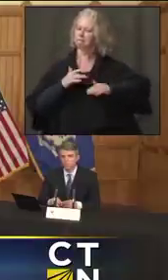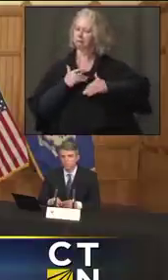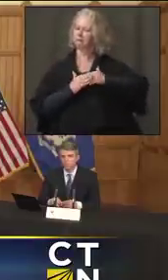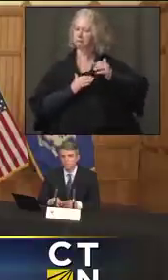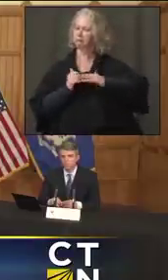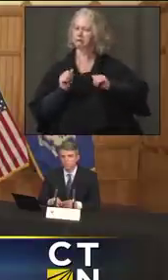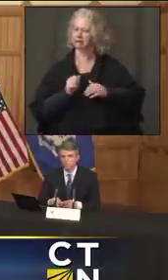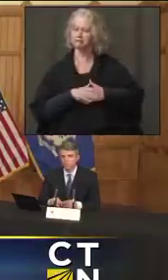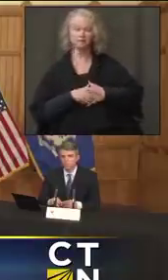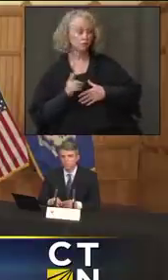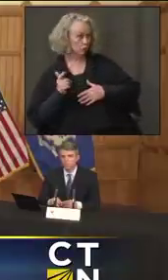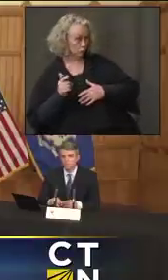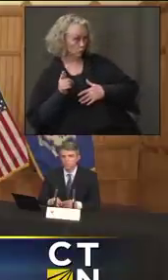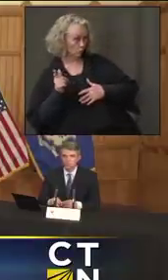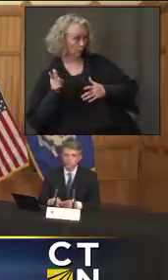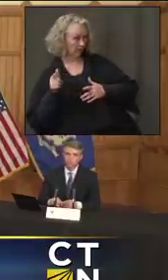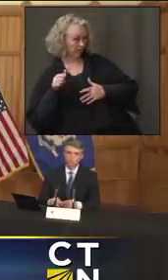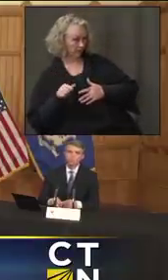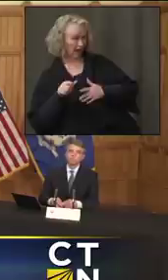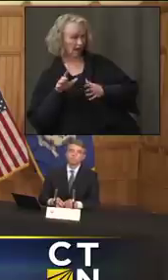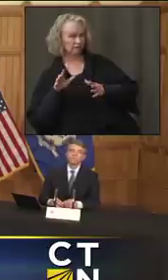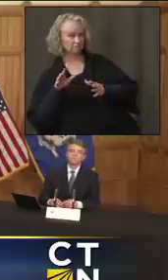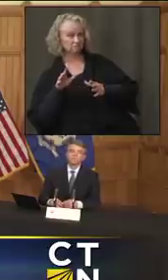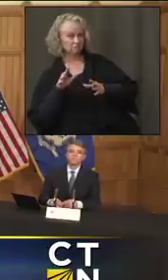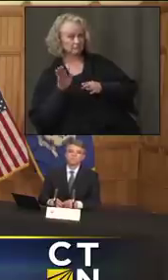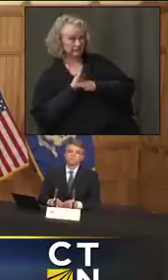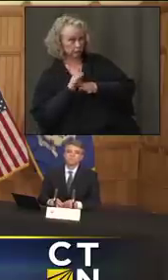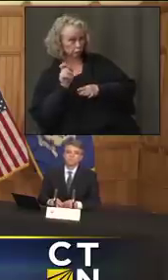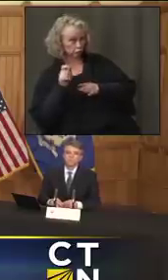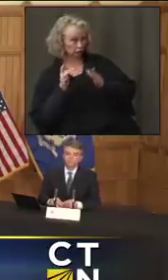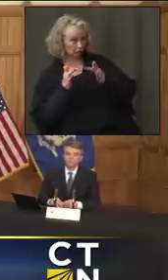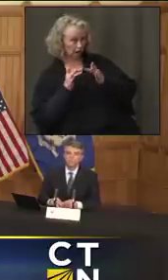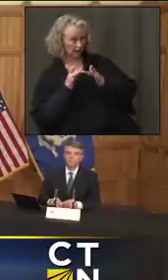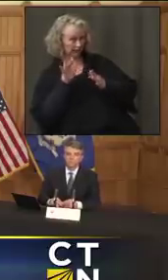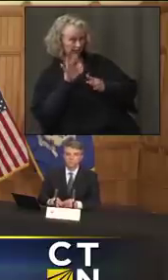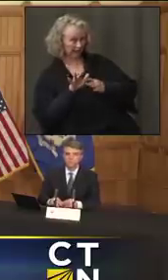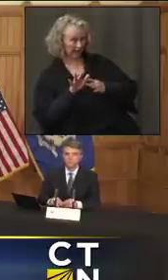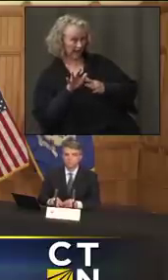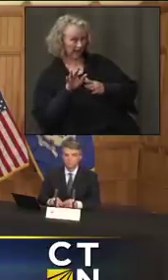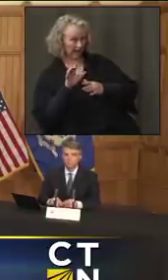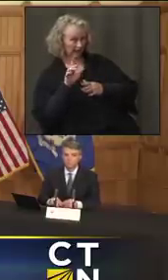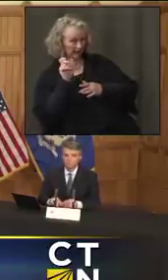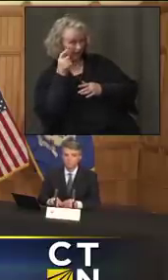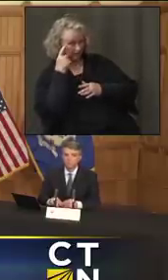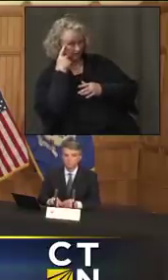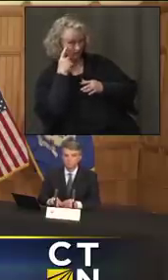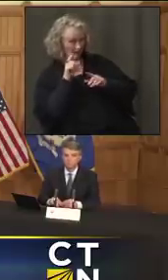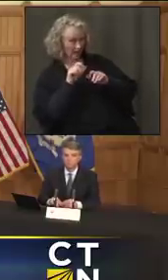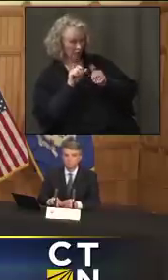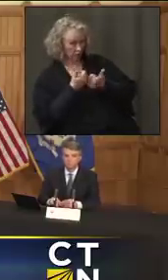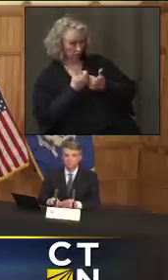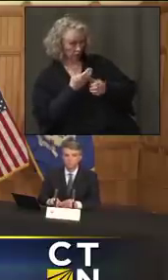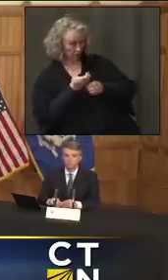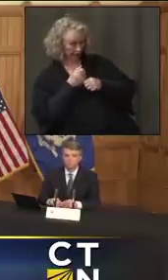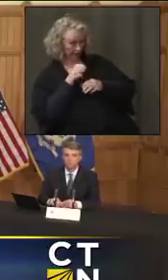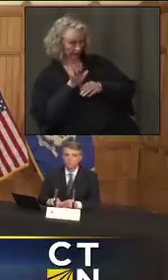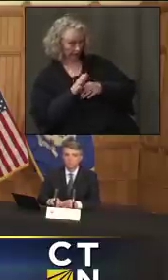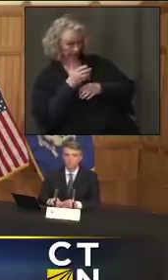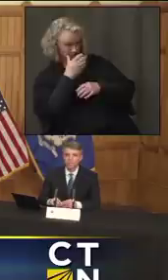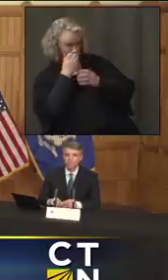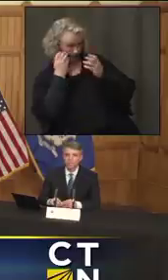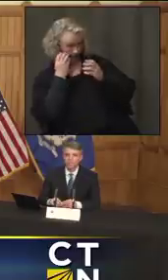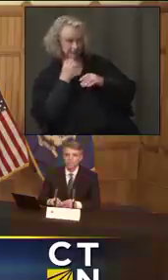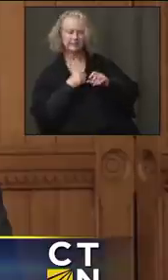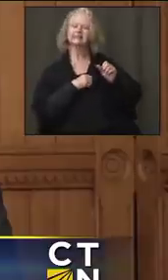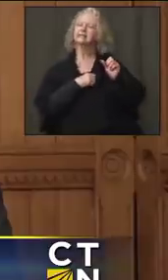Okay, so contact the state agency that they report to and have them get the masks that they need?